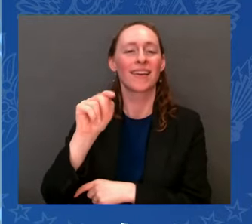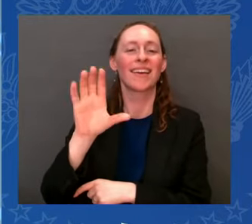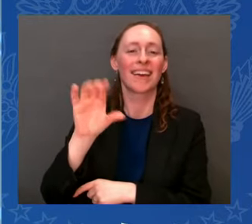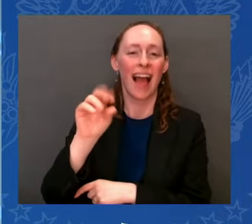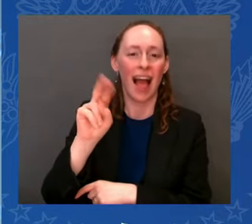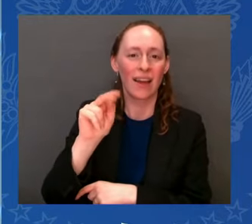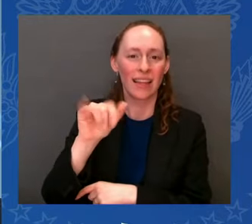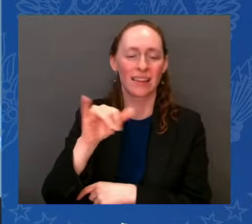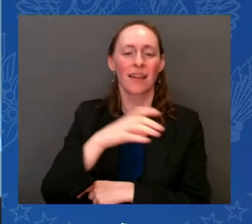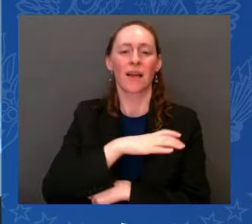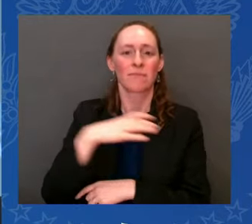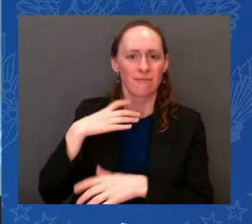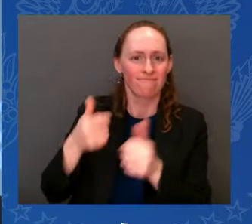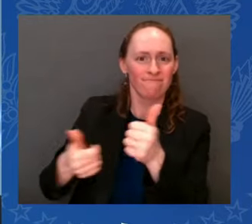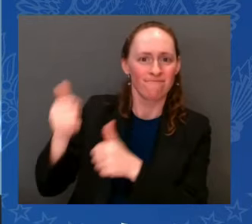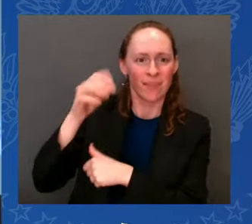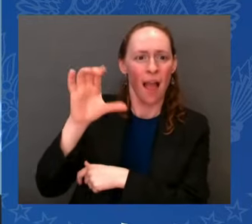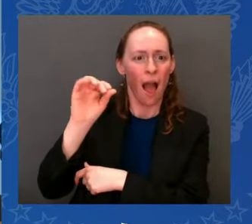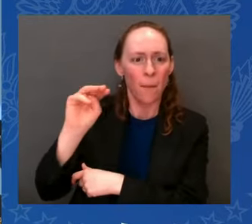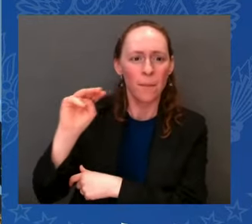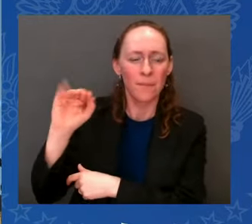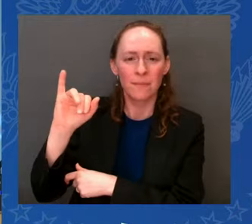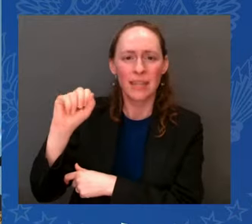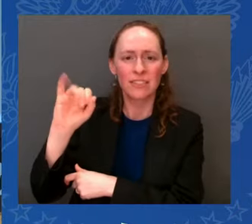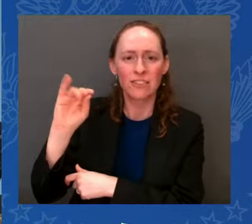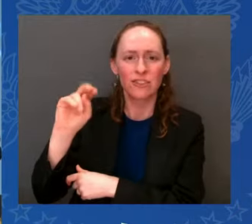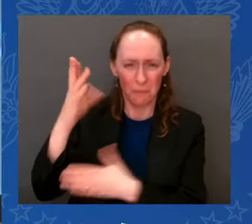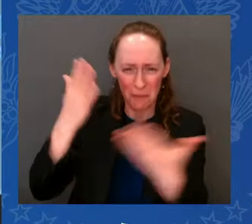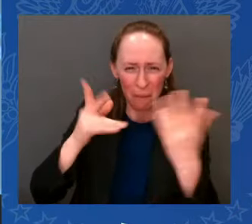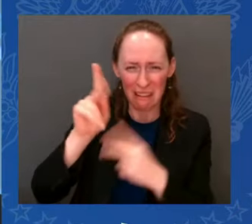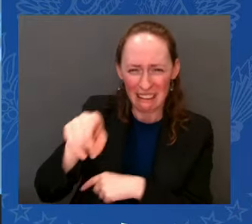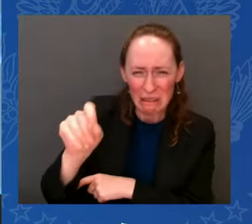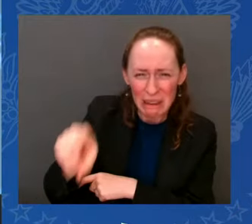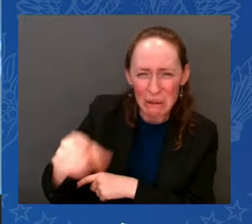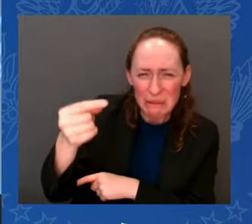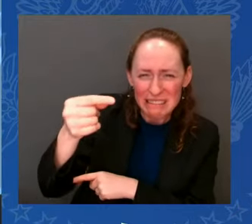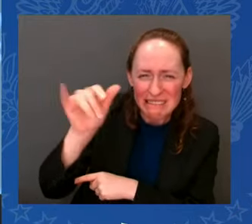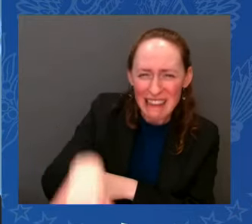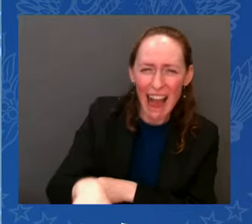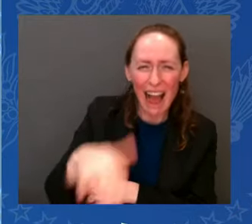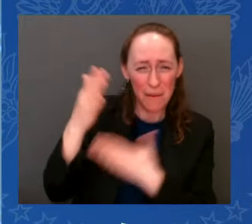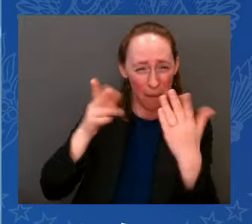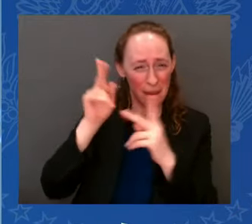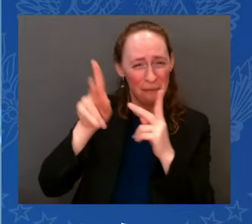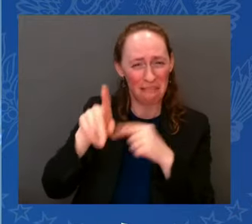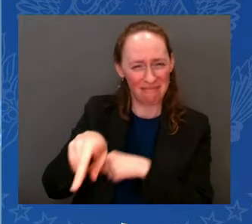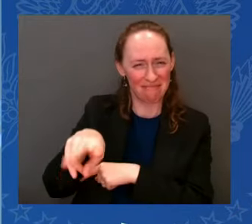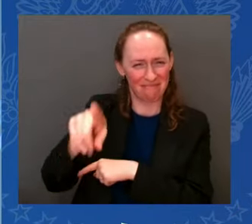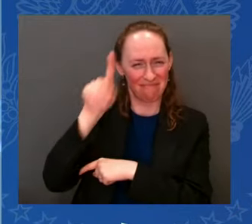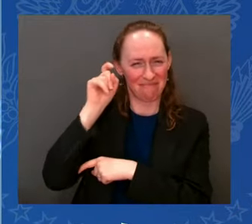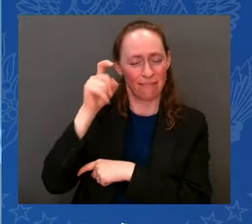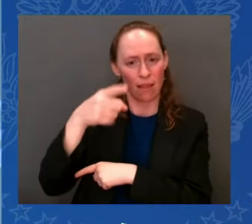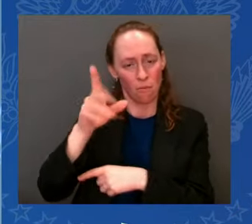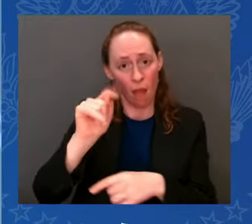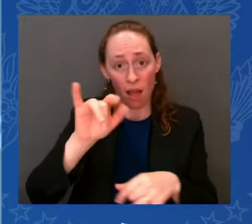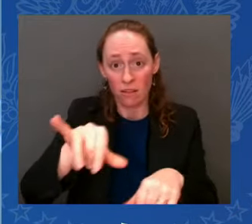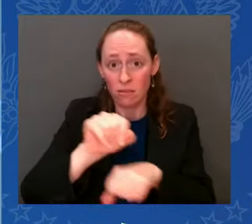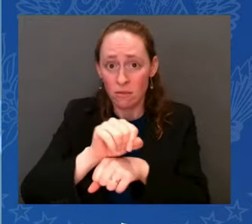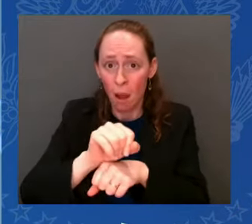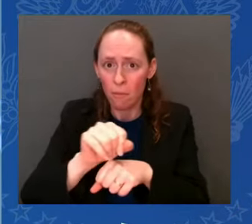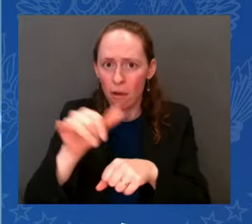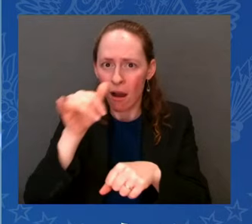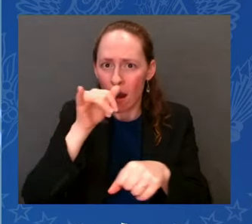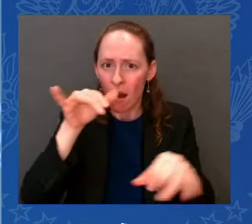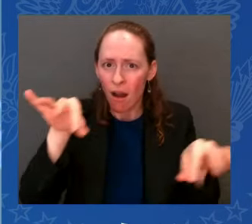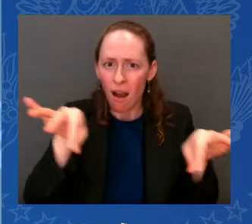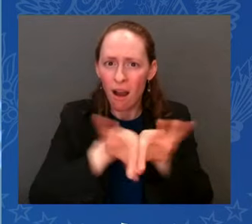want to begin by thanking you all for what you do. Thank you, thank you, thank you. I ran for the United States Senate because being in the county